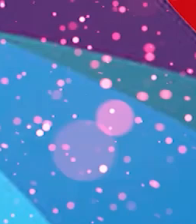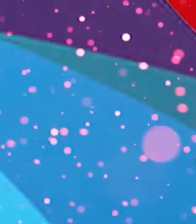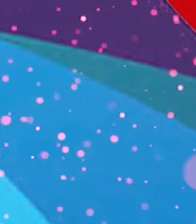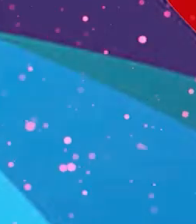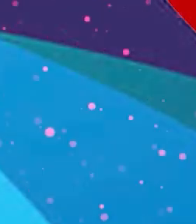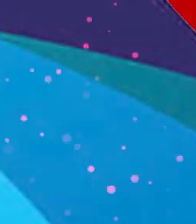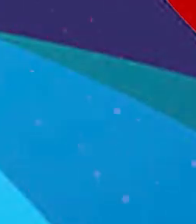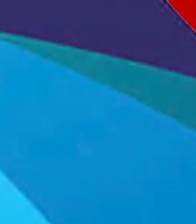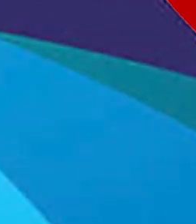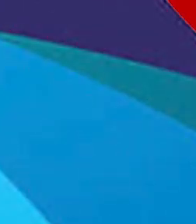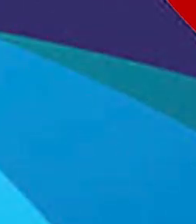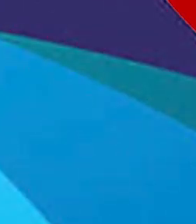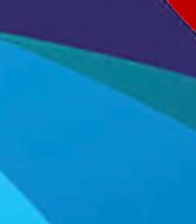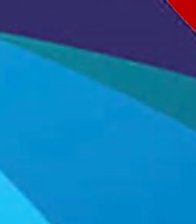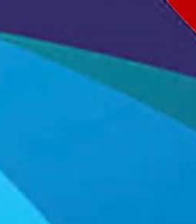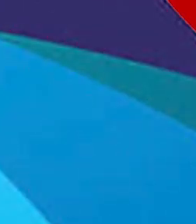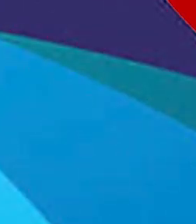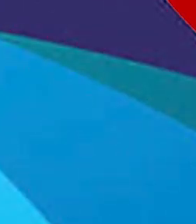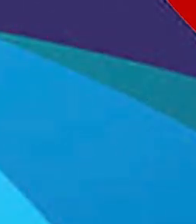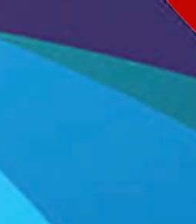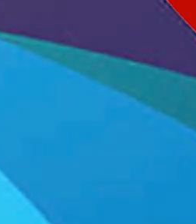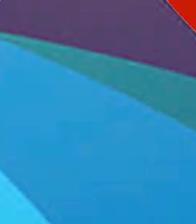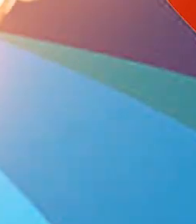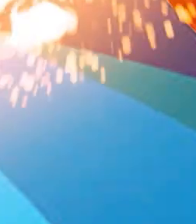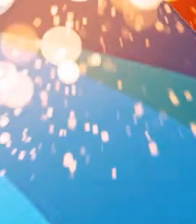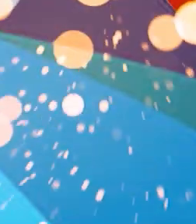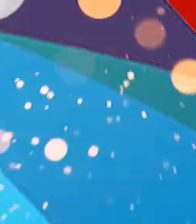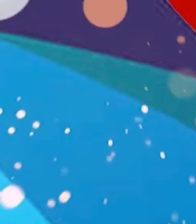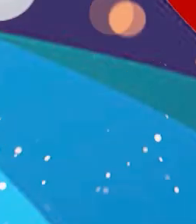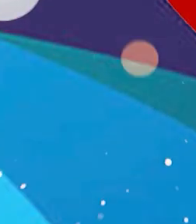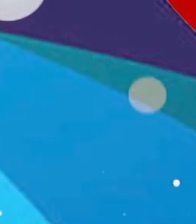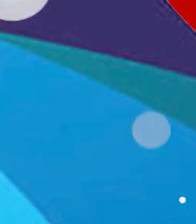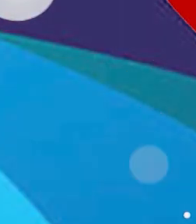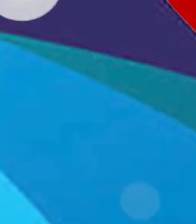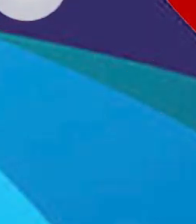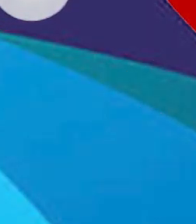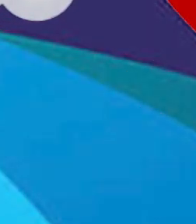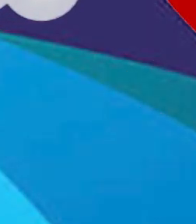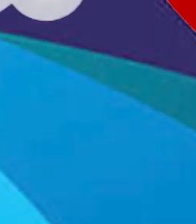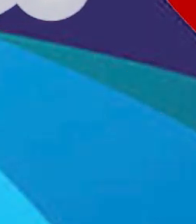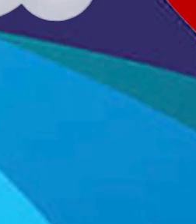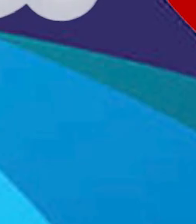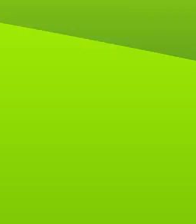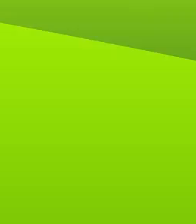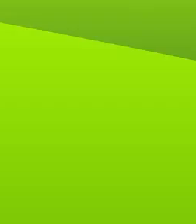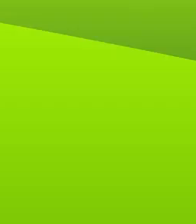to make our lives better.